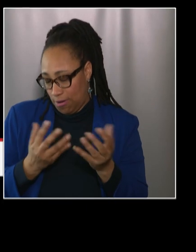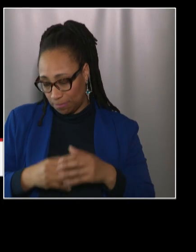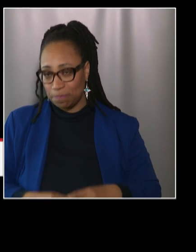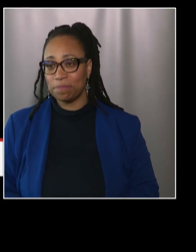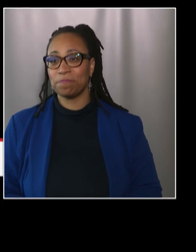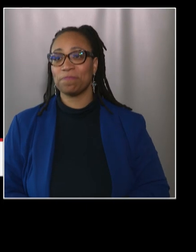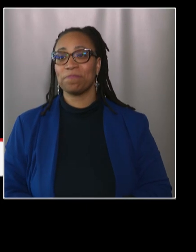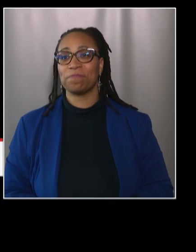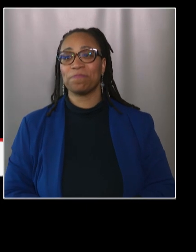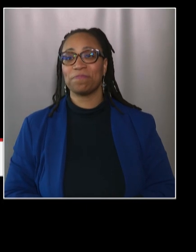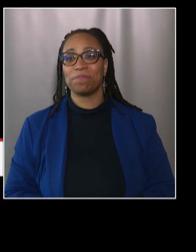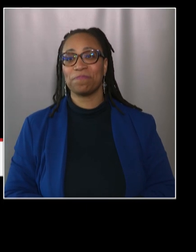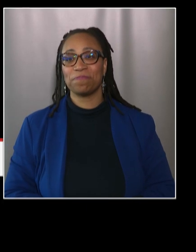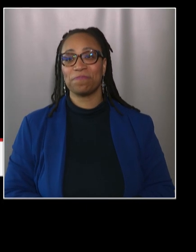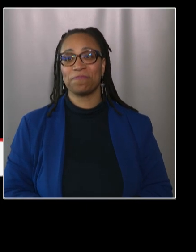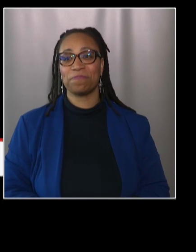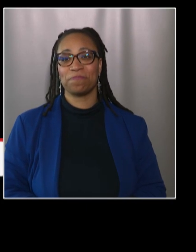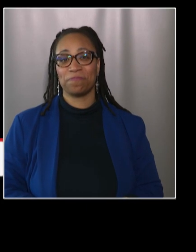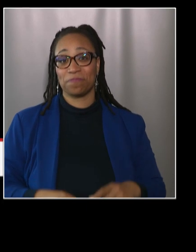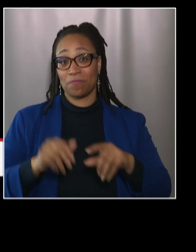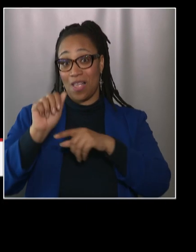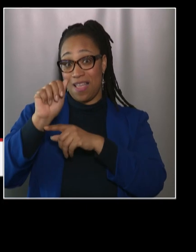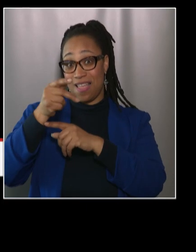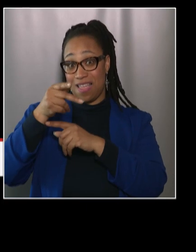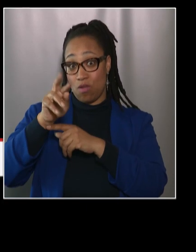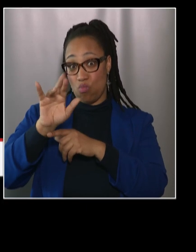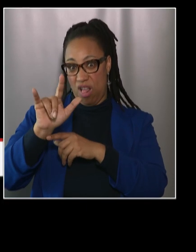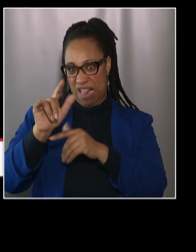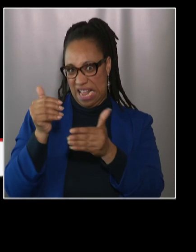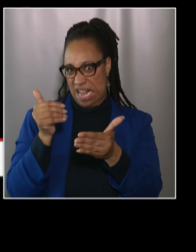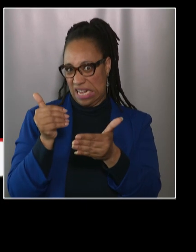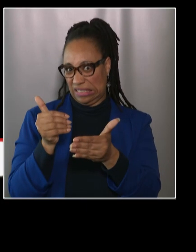Coming in April 2026, we will release,